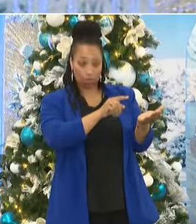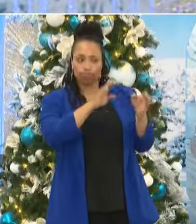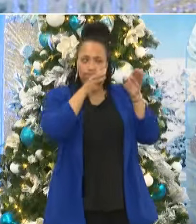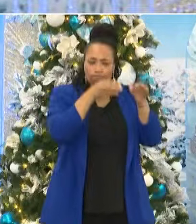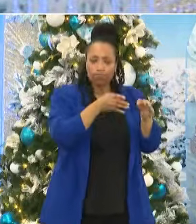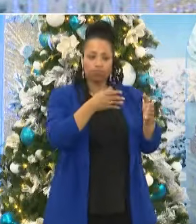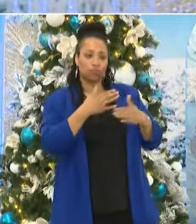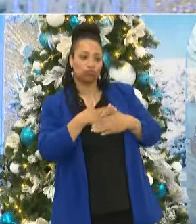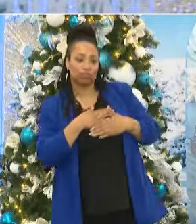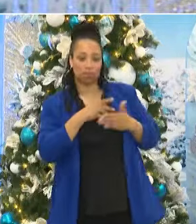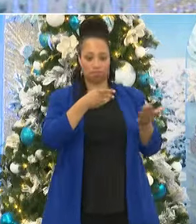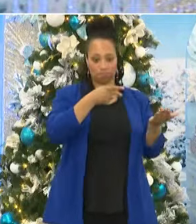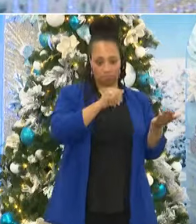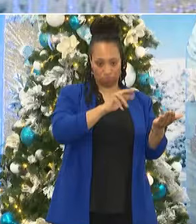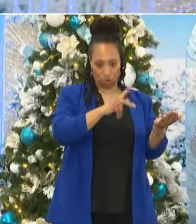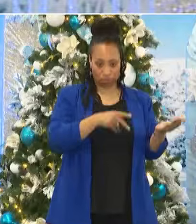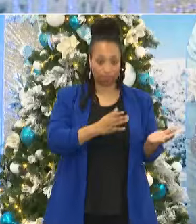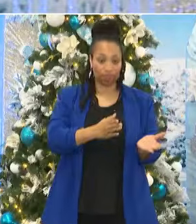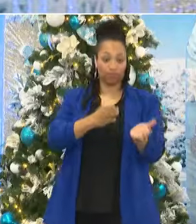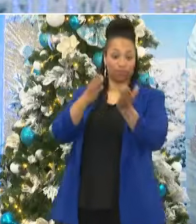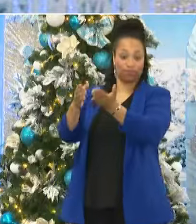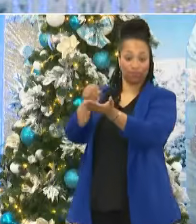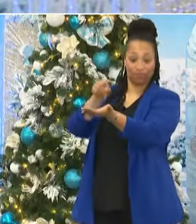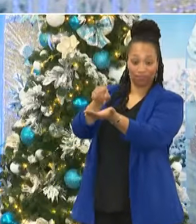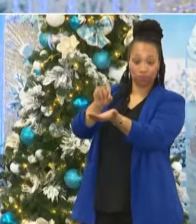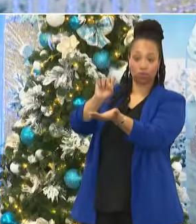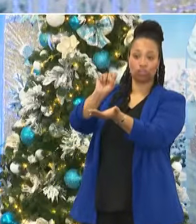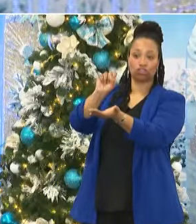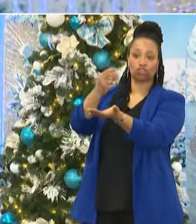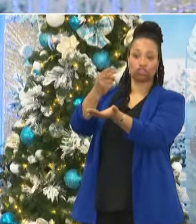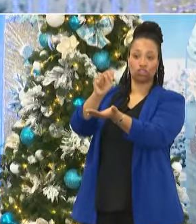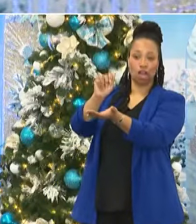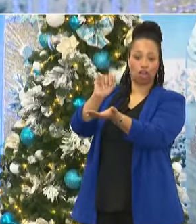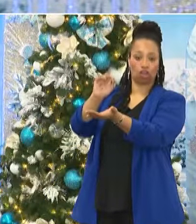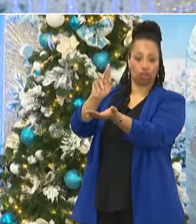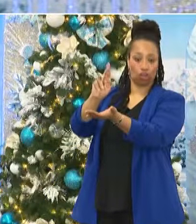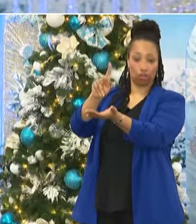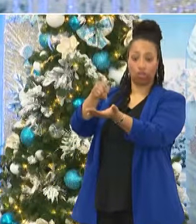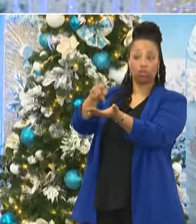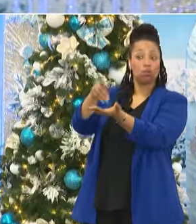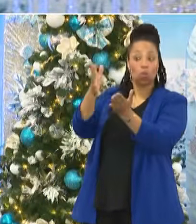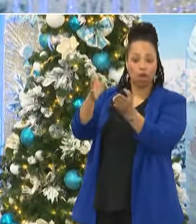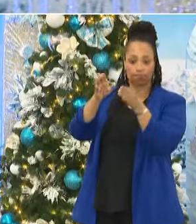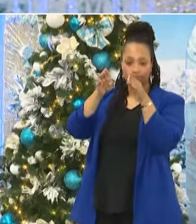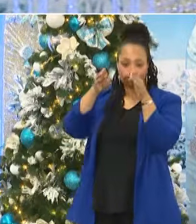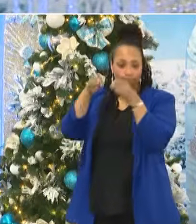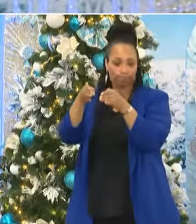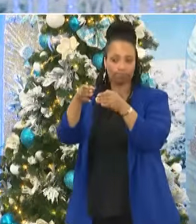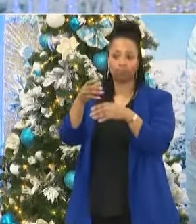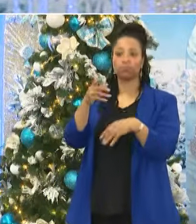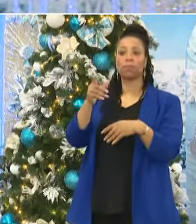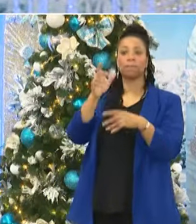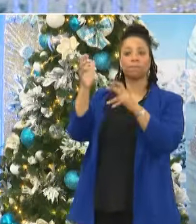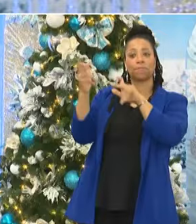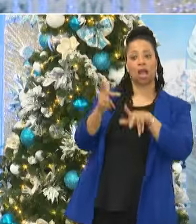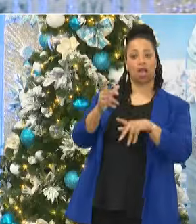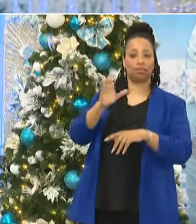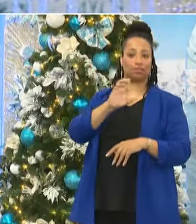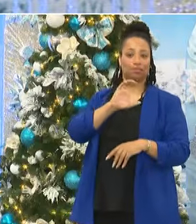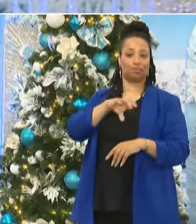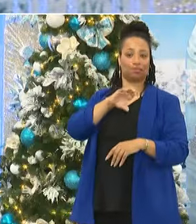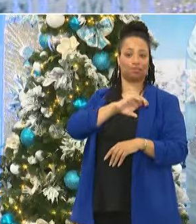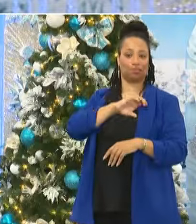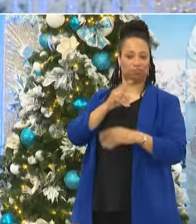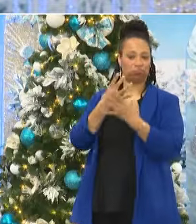Citizens. Chief John Donnelly from Fire and EMS and our Fire and EMS teams.